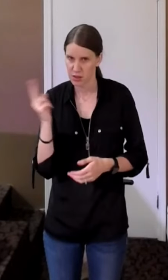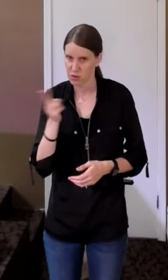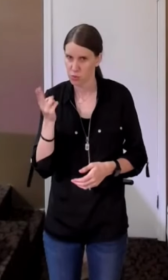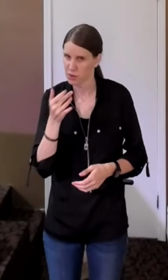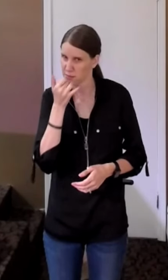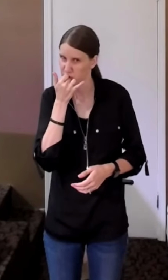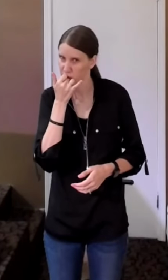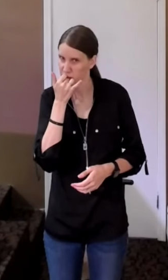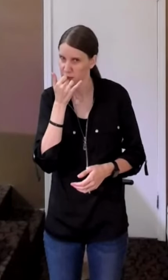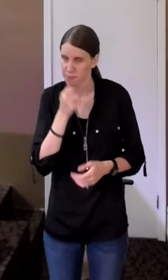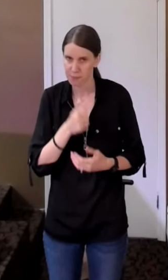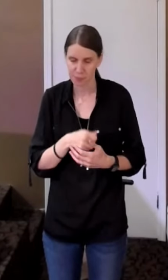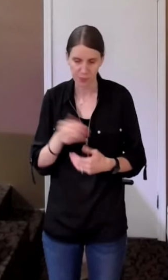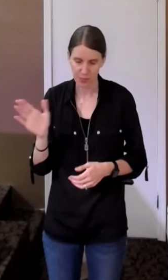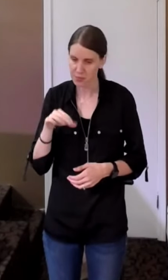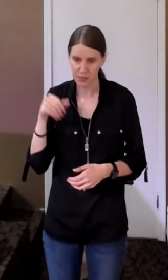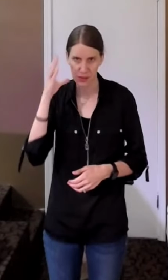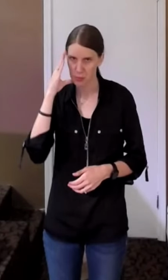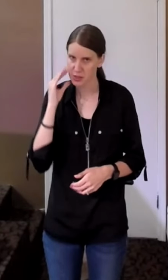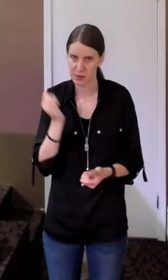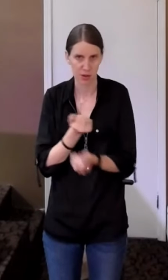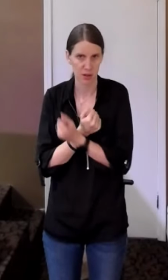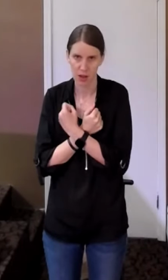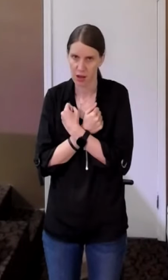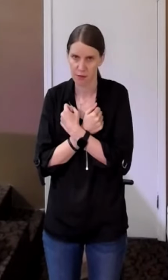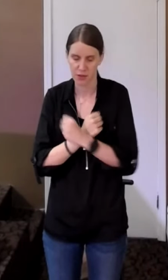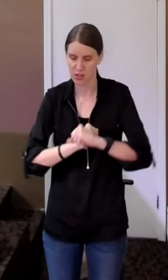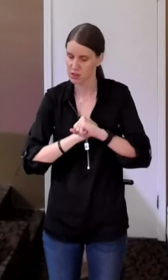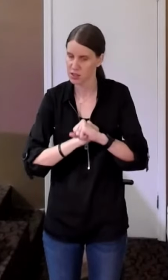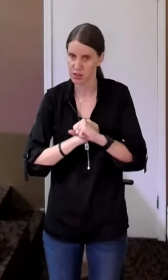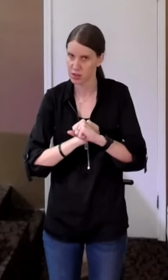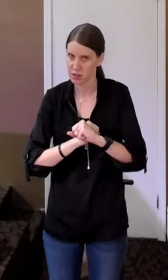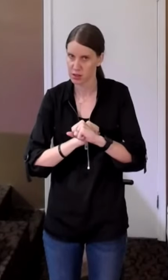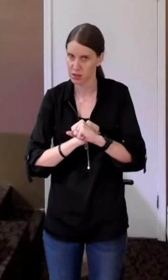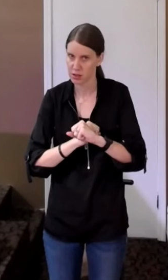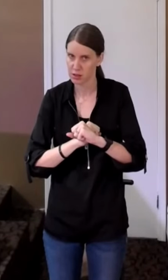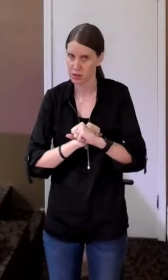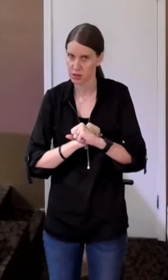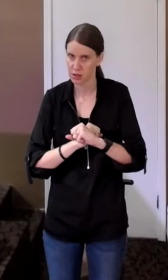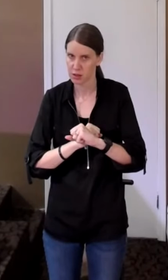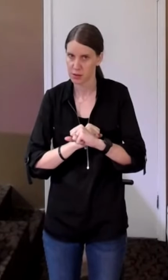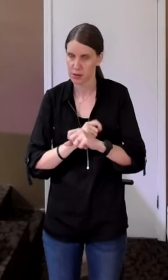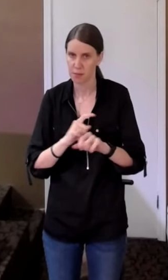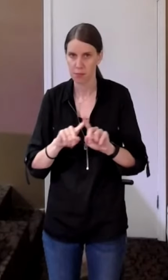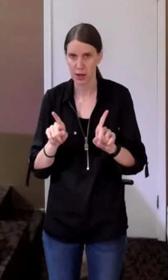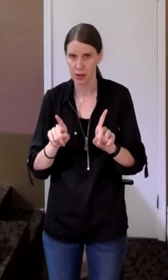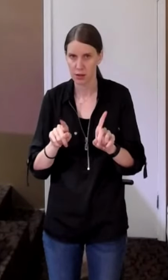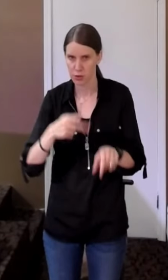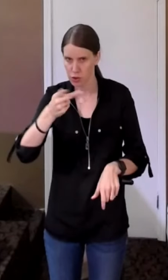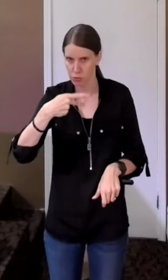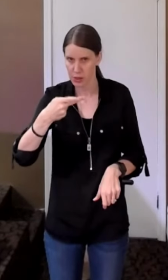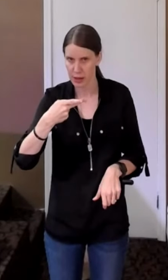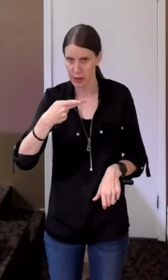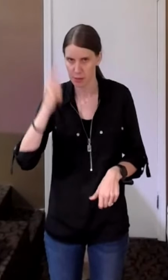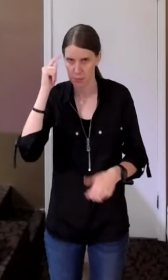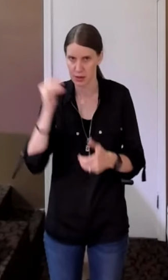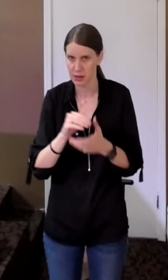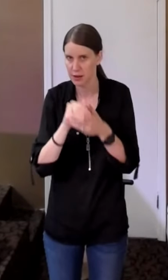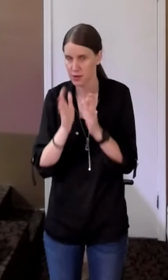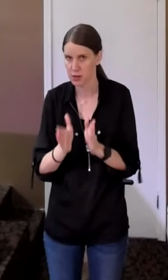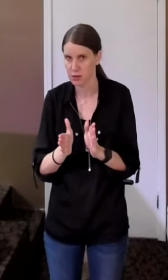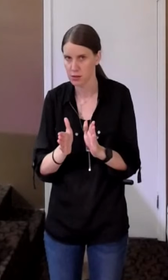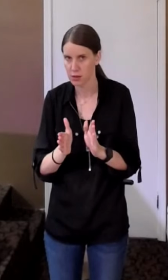They've never known love and security. They've never known a lot of those things. But as children of God, as believers,